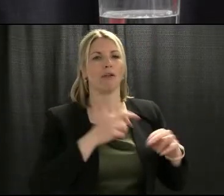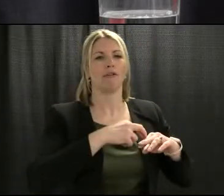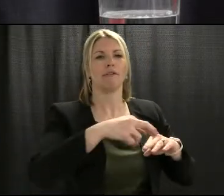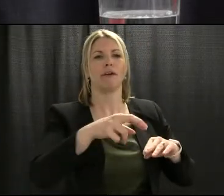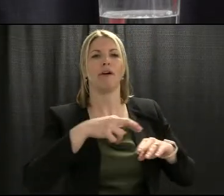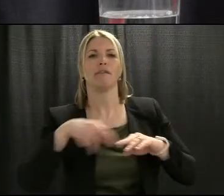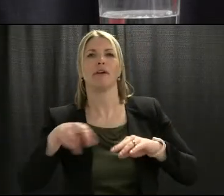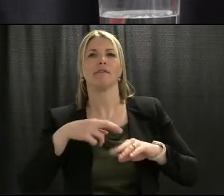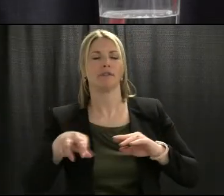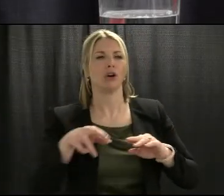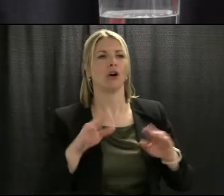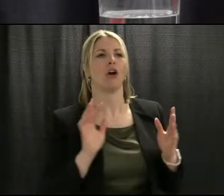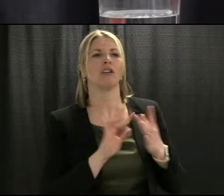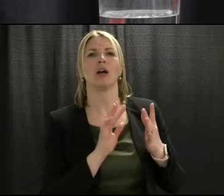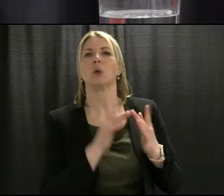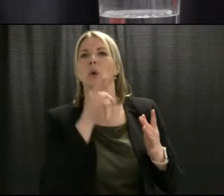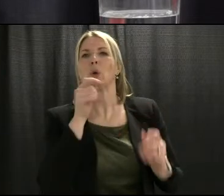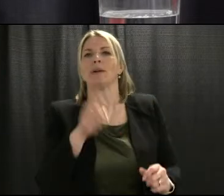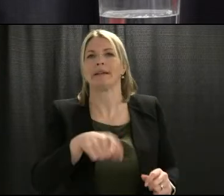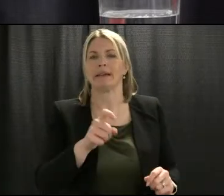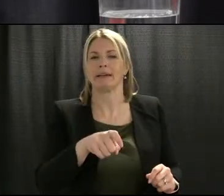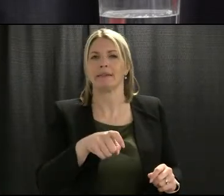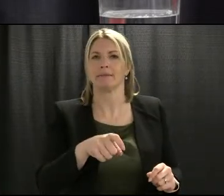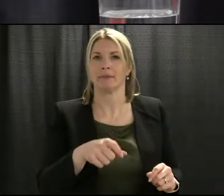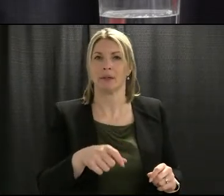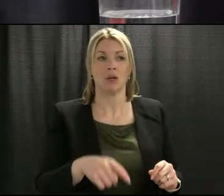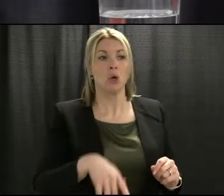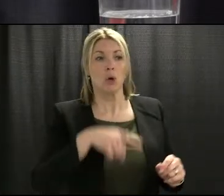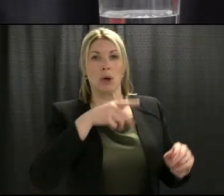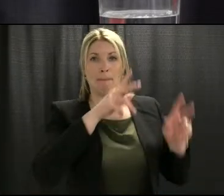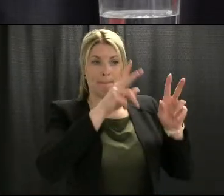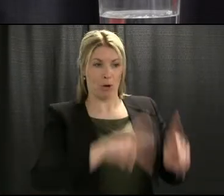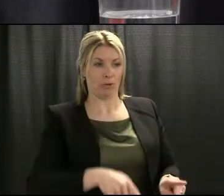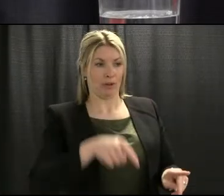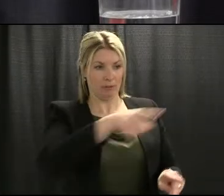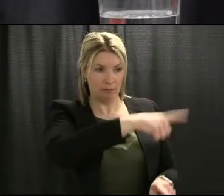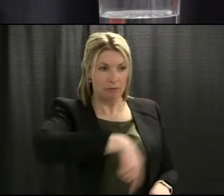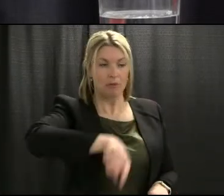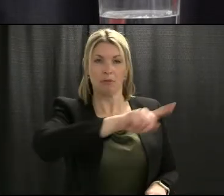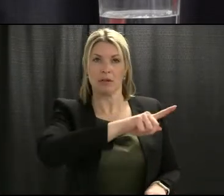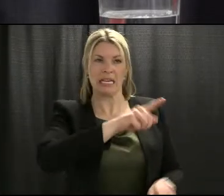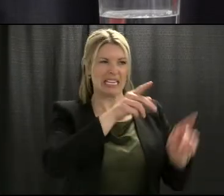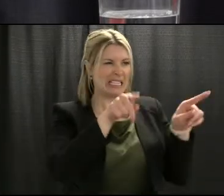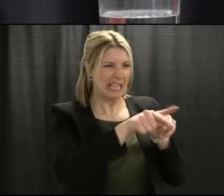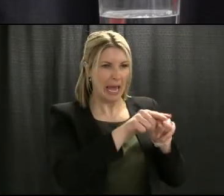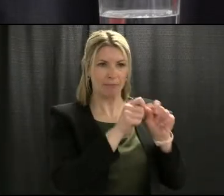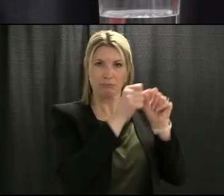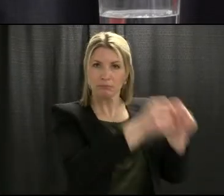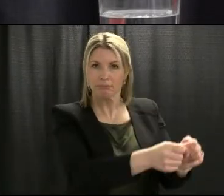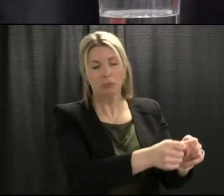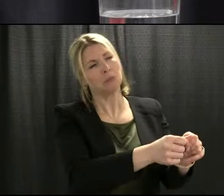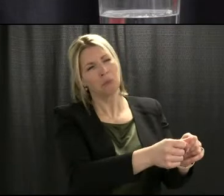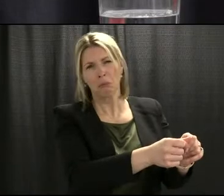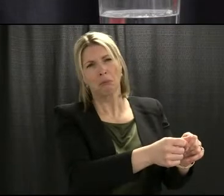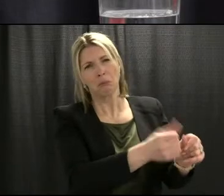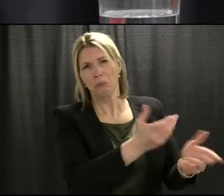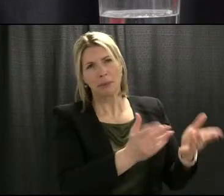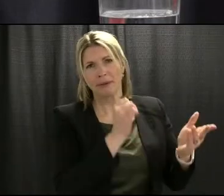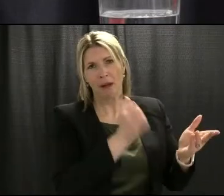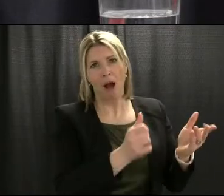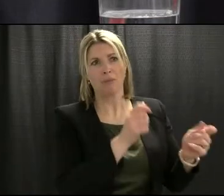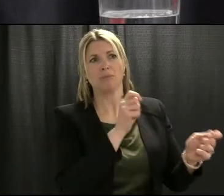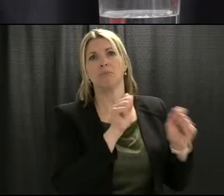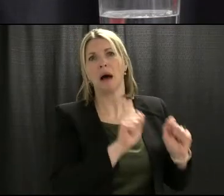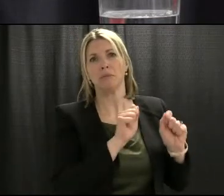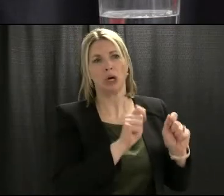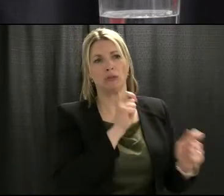likely change over time, and family care teams are designed to be flexible in their approach to your care. This is